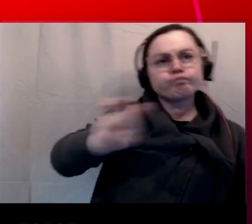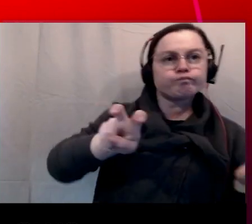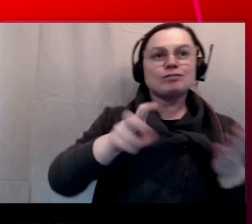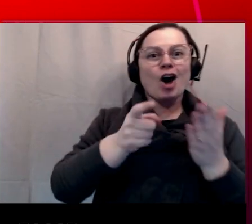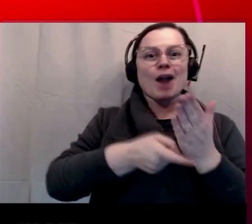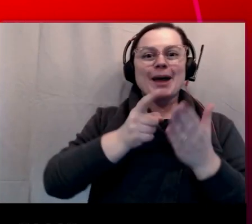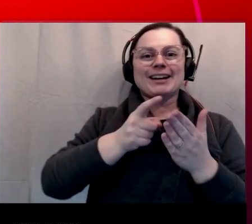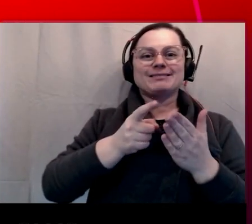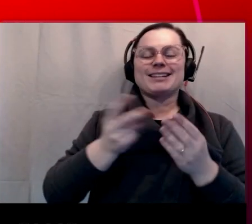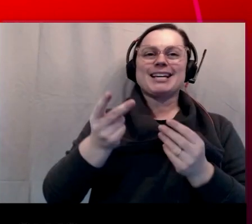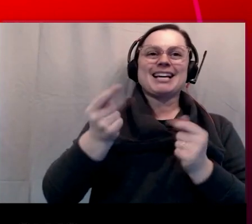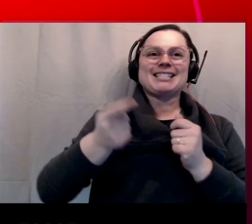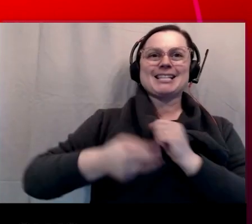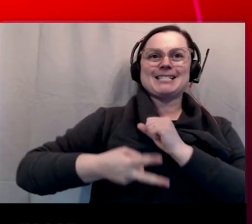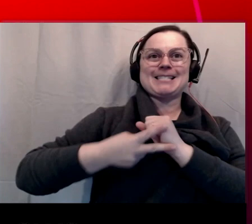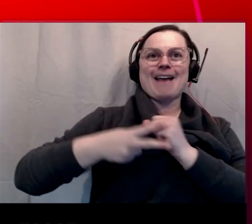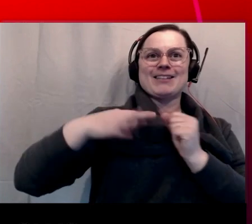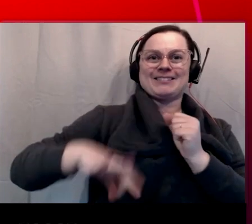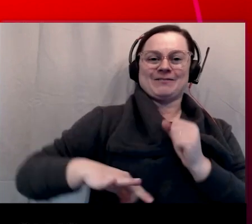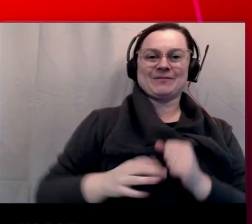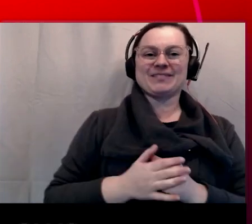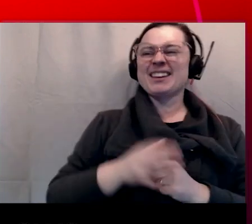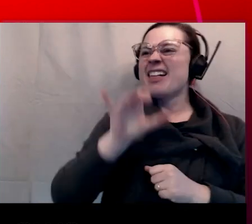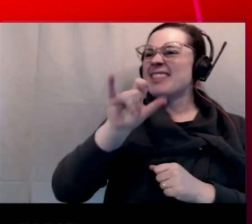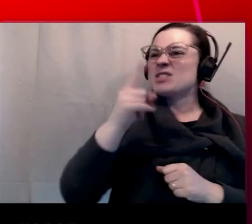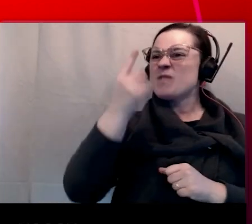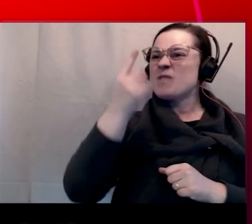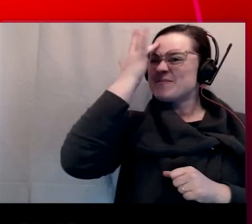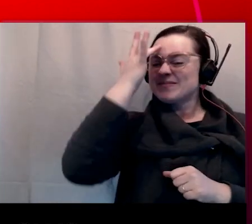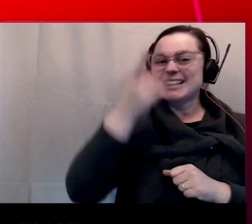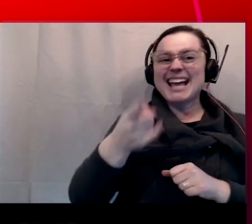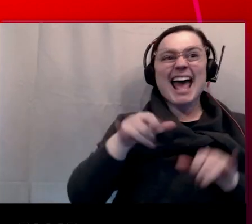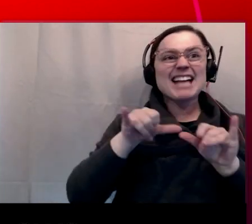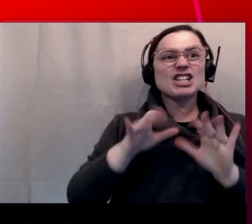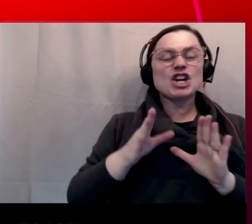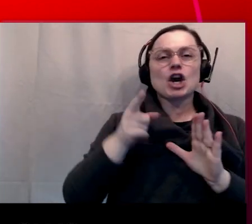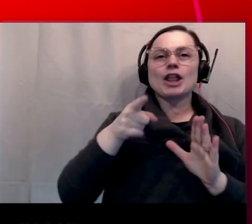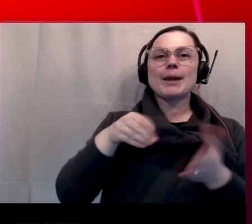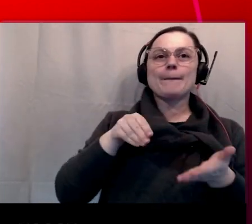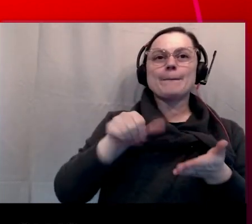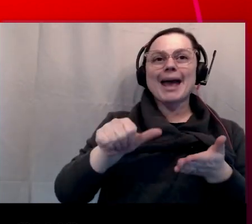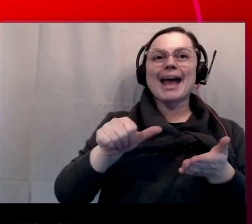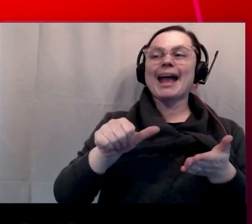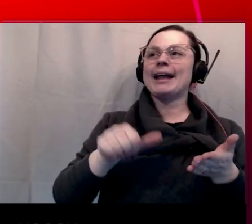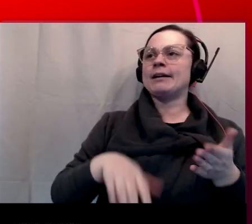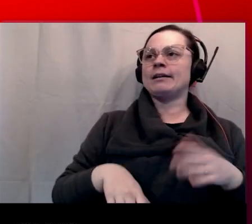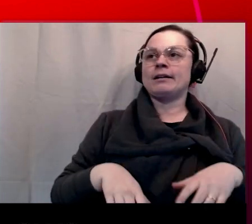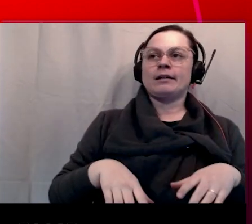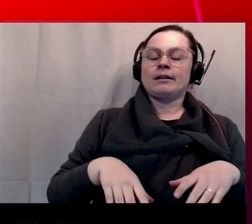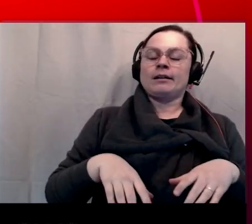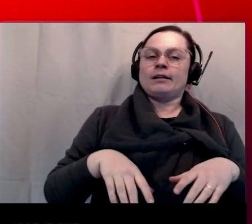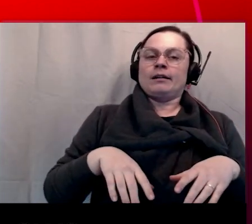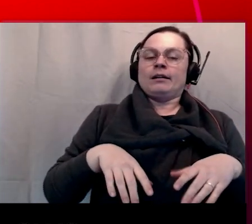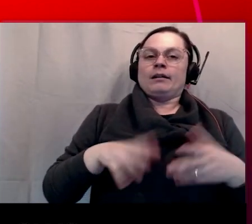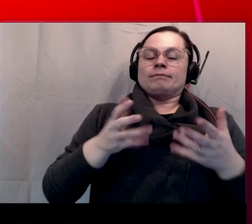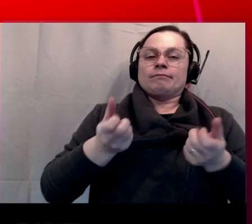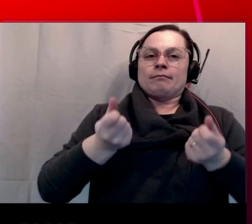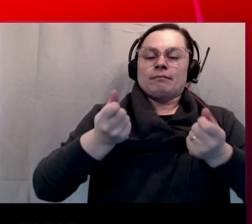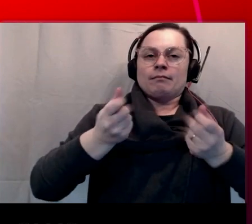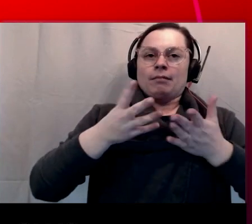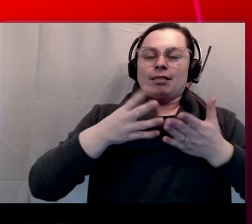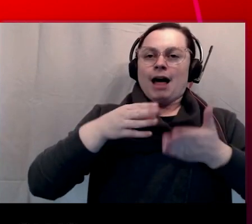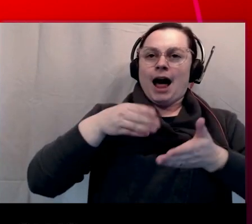one of my pet peeves when you have like an engineer that is being paid like 6 figures, multiple 6 figures, and